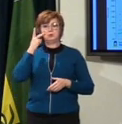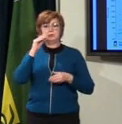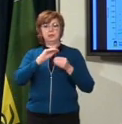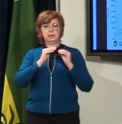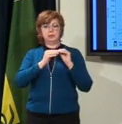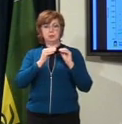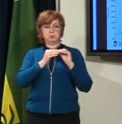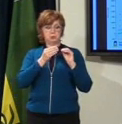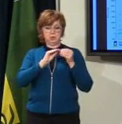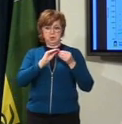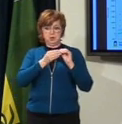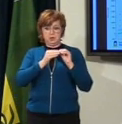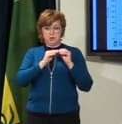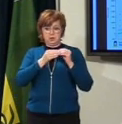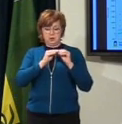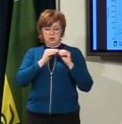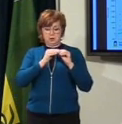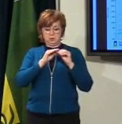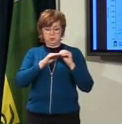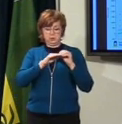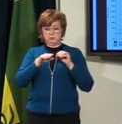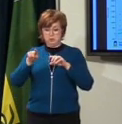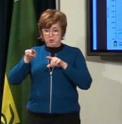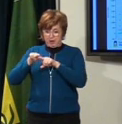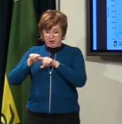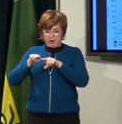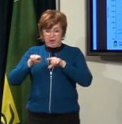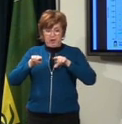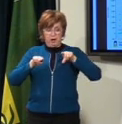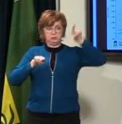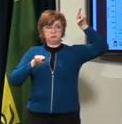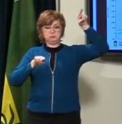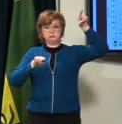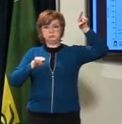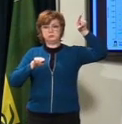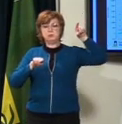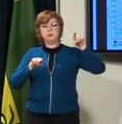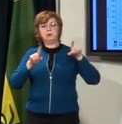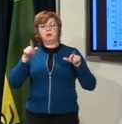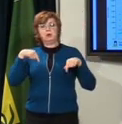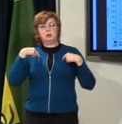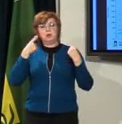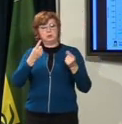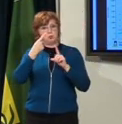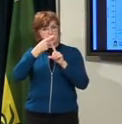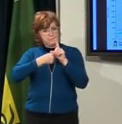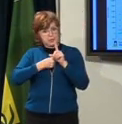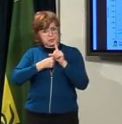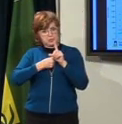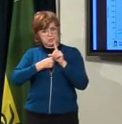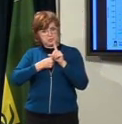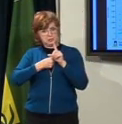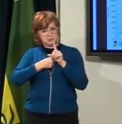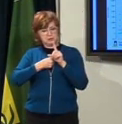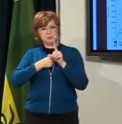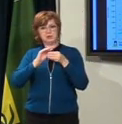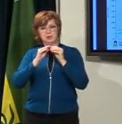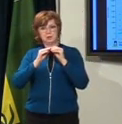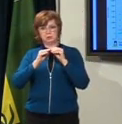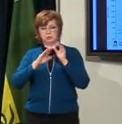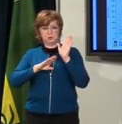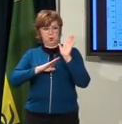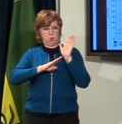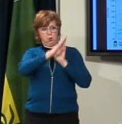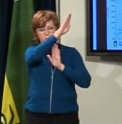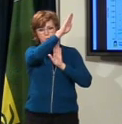cases from the start of the pandemic through to what we've seen in the last month, and you can see by the